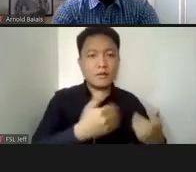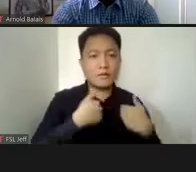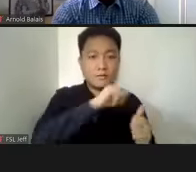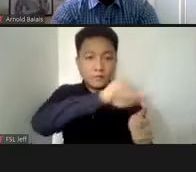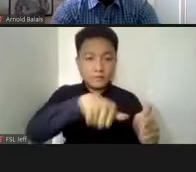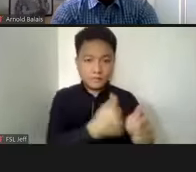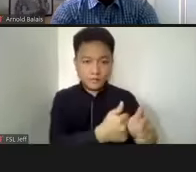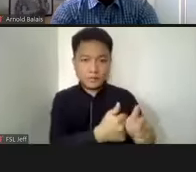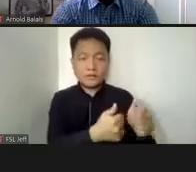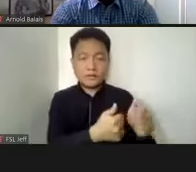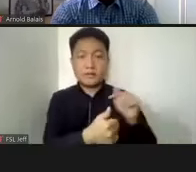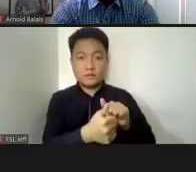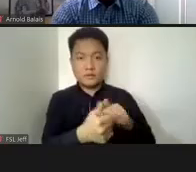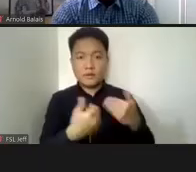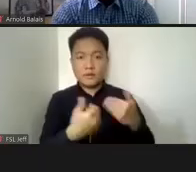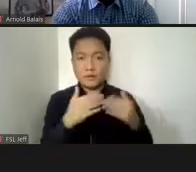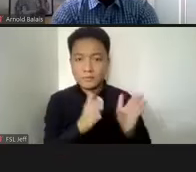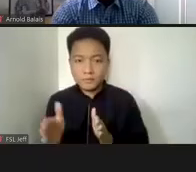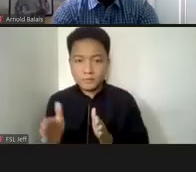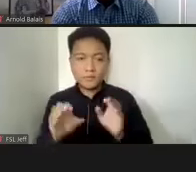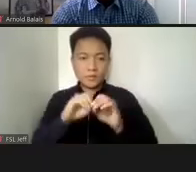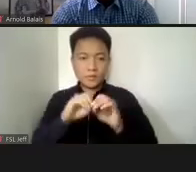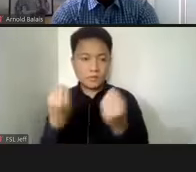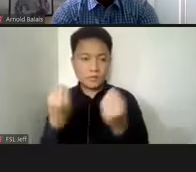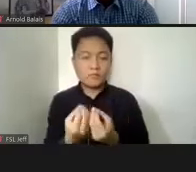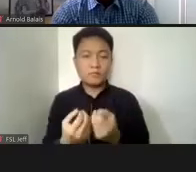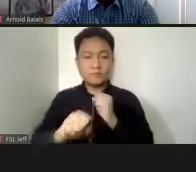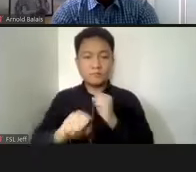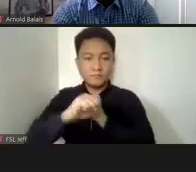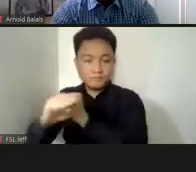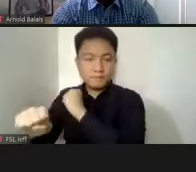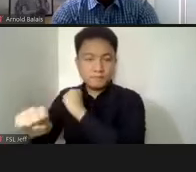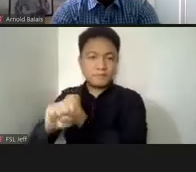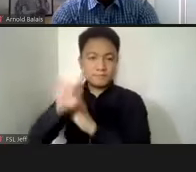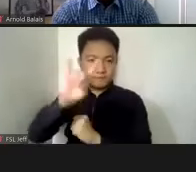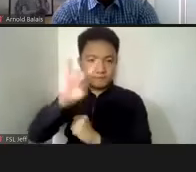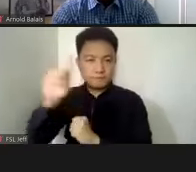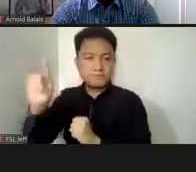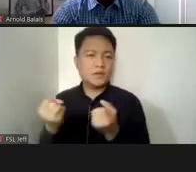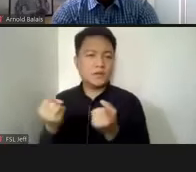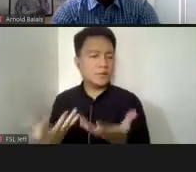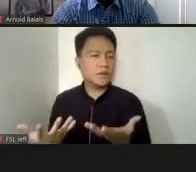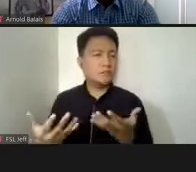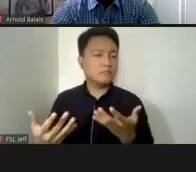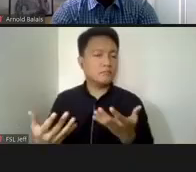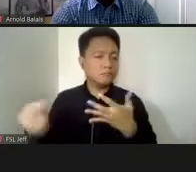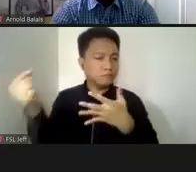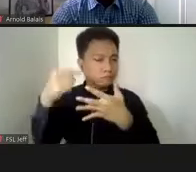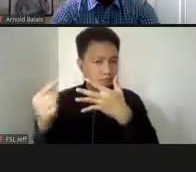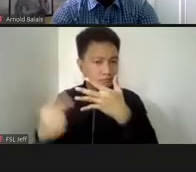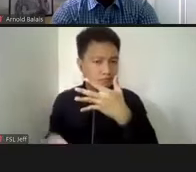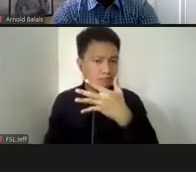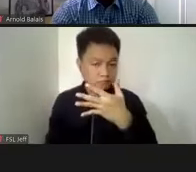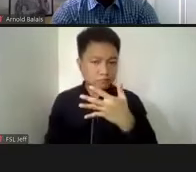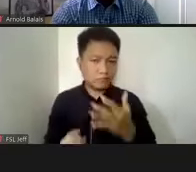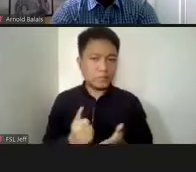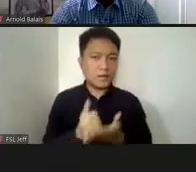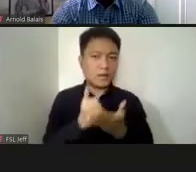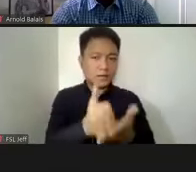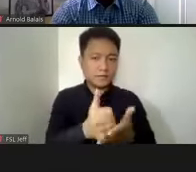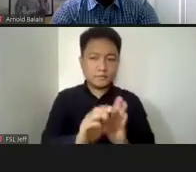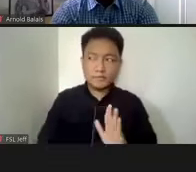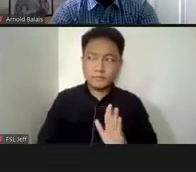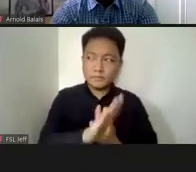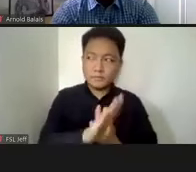of elements to developing athletes and to developing sports in the country. So it all has to come together.